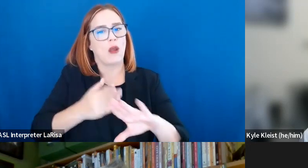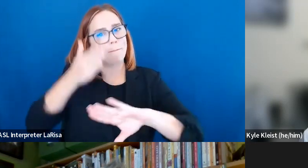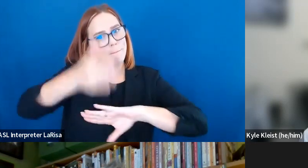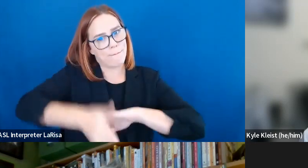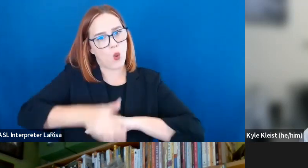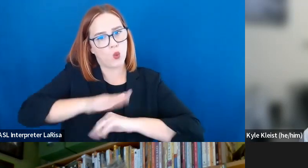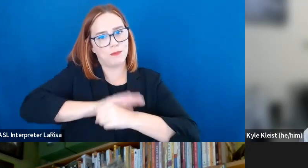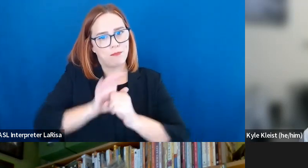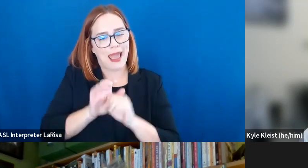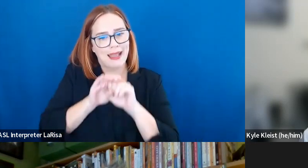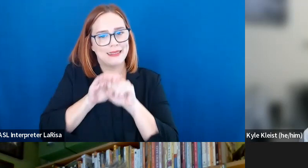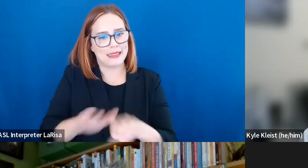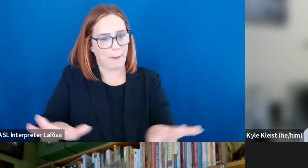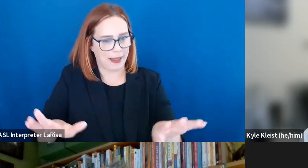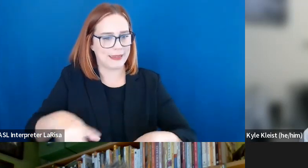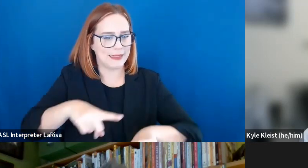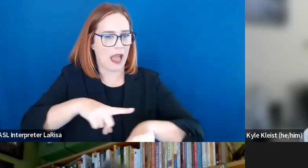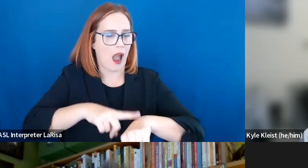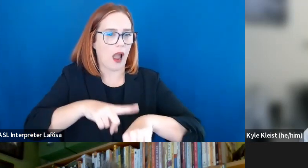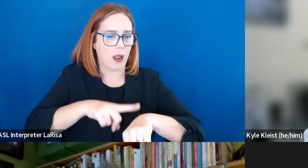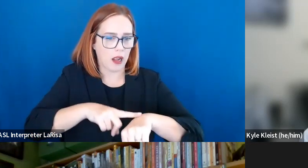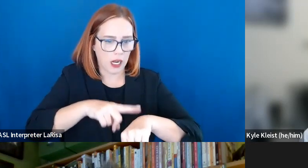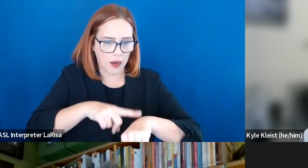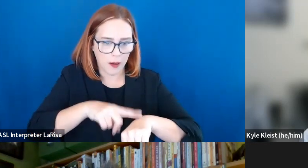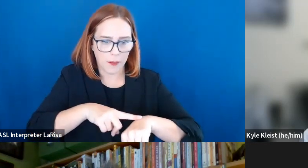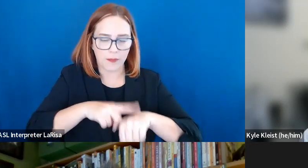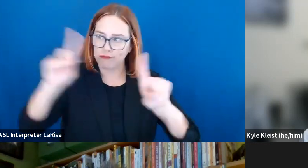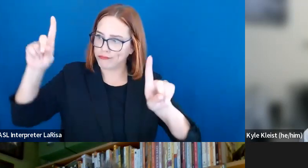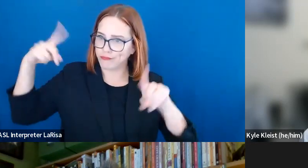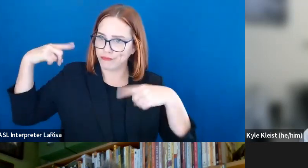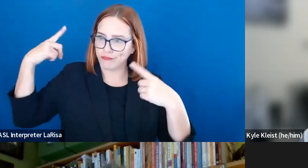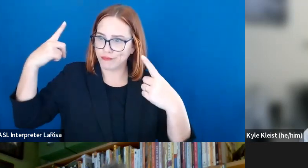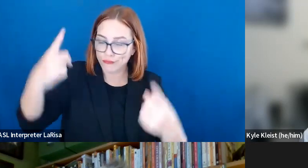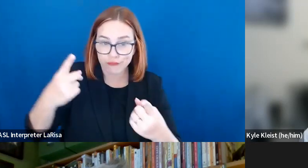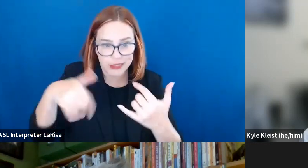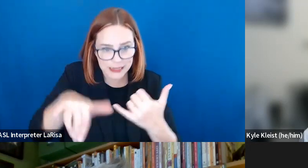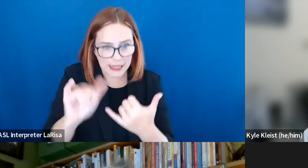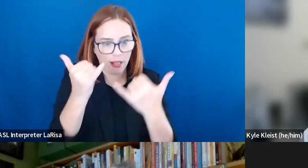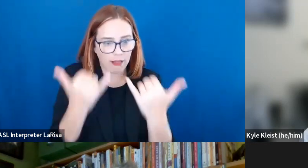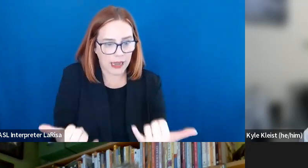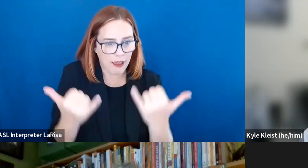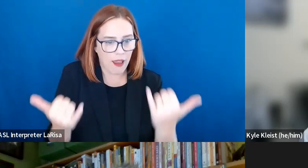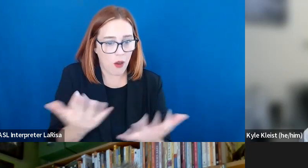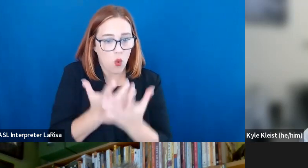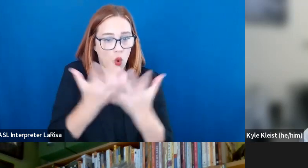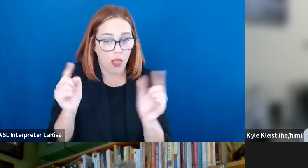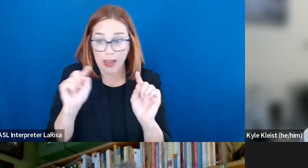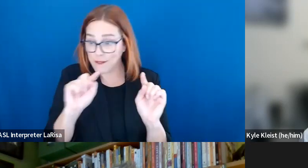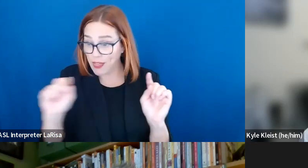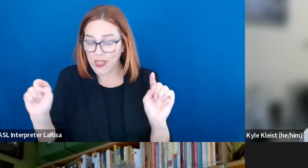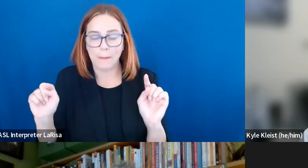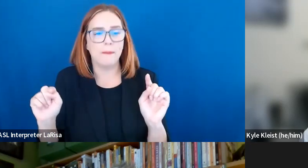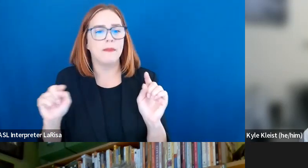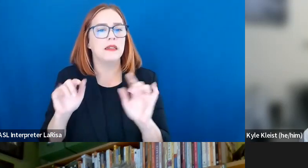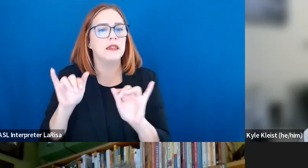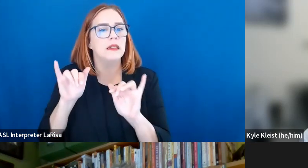post-pandemic time that we've been in, that we're in now, just because a lot of them have been housed